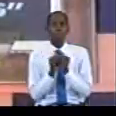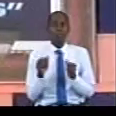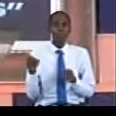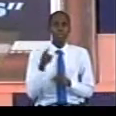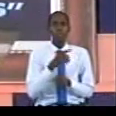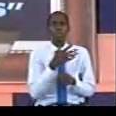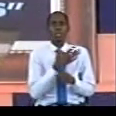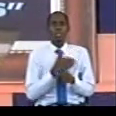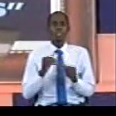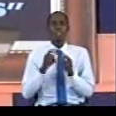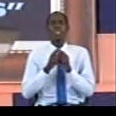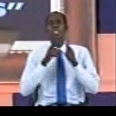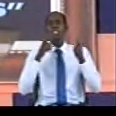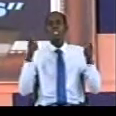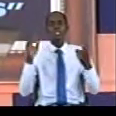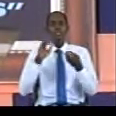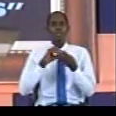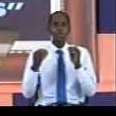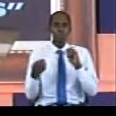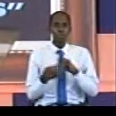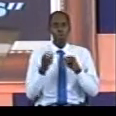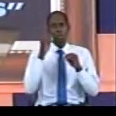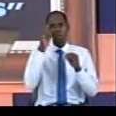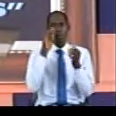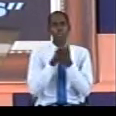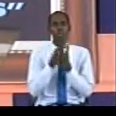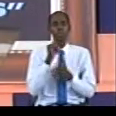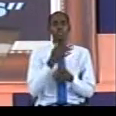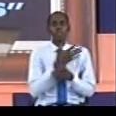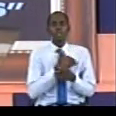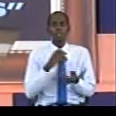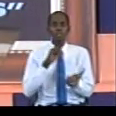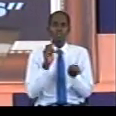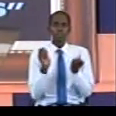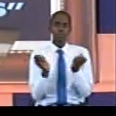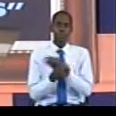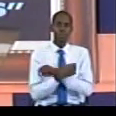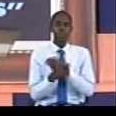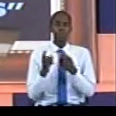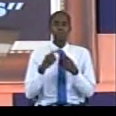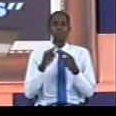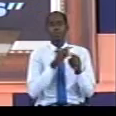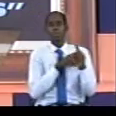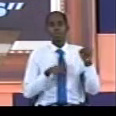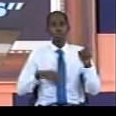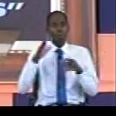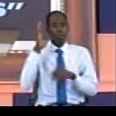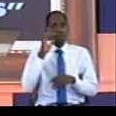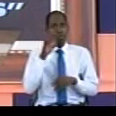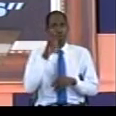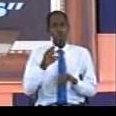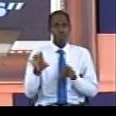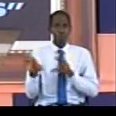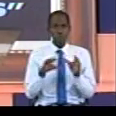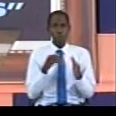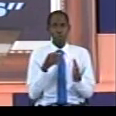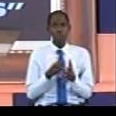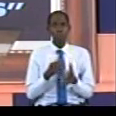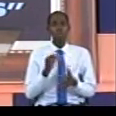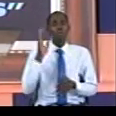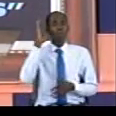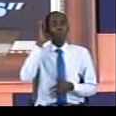great number believed and turned to the Lord. Will you do it? I said, will you do